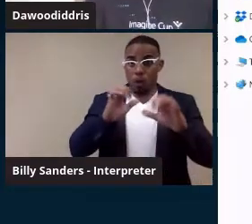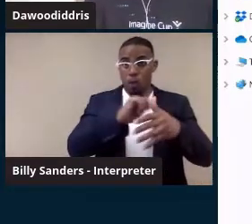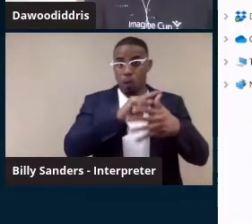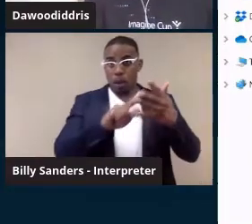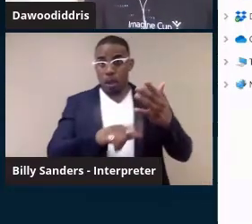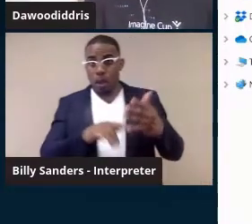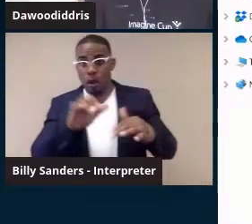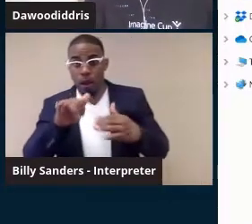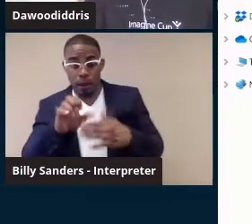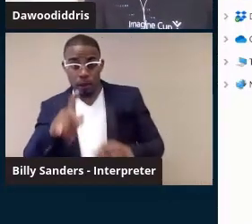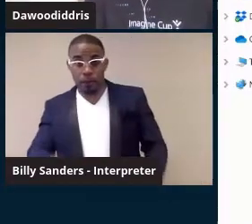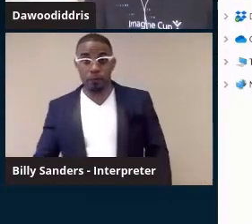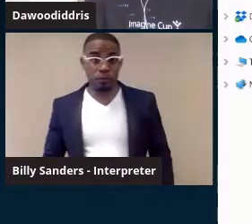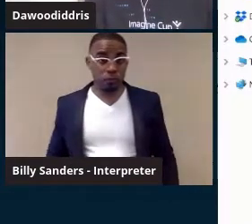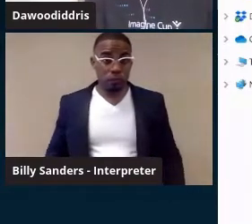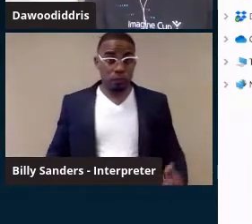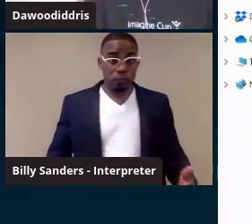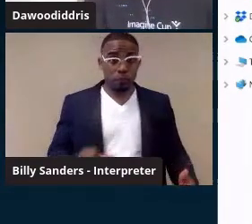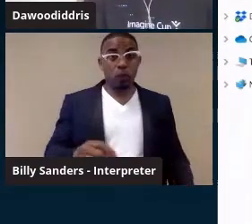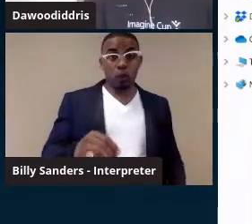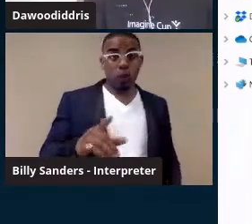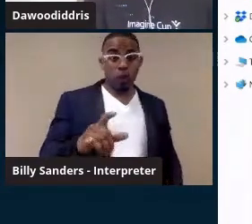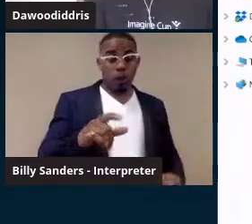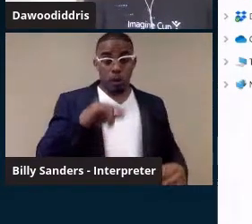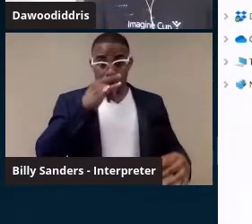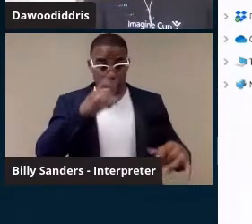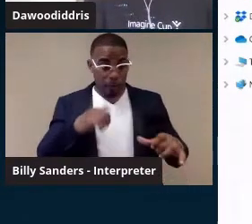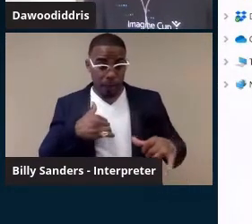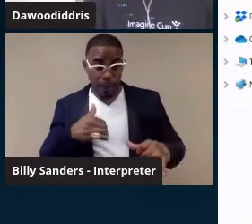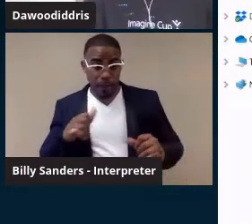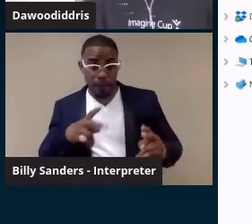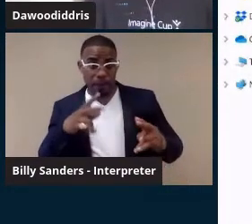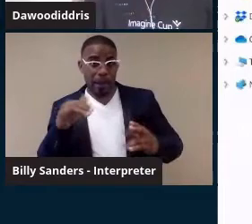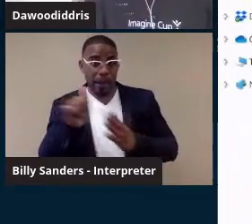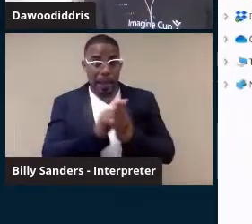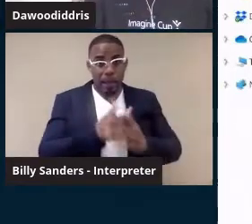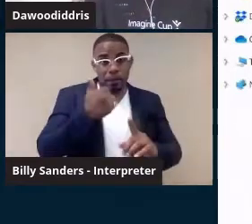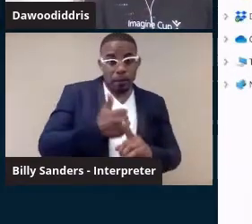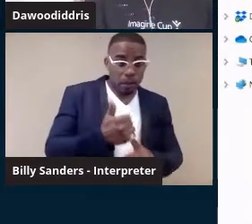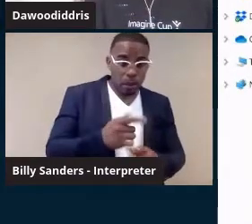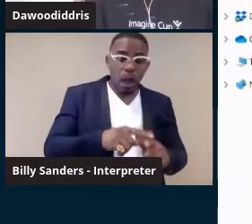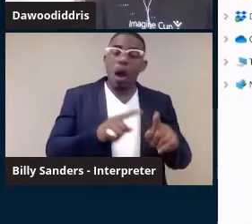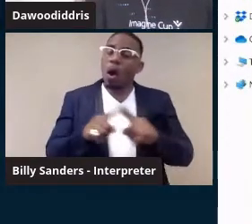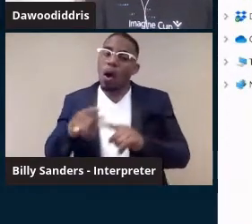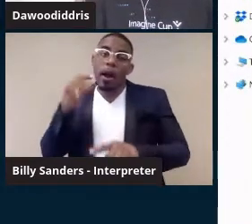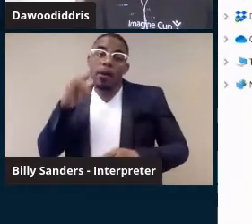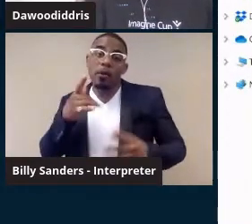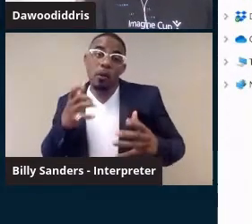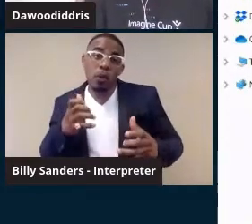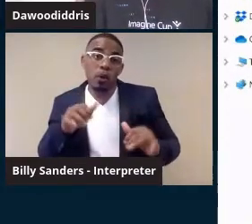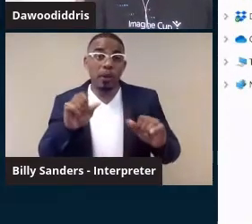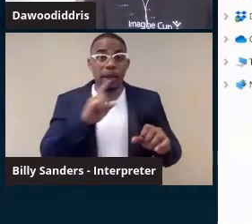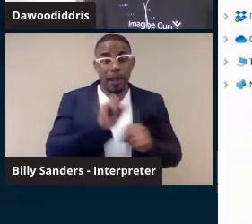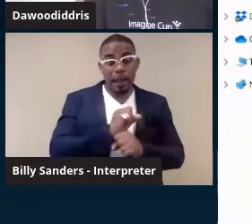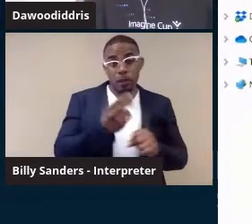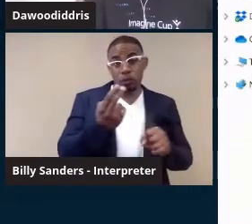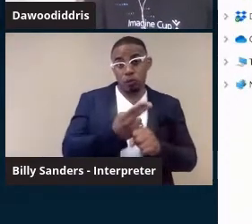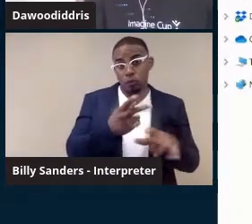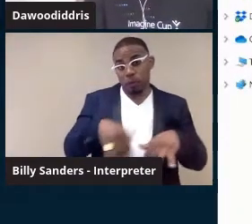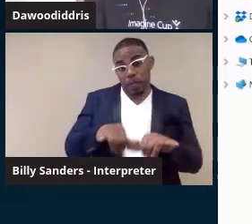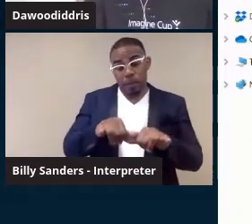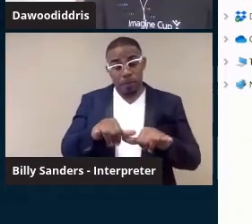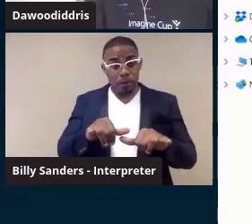your version control, your GitHub account itself. And also, if you want, you can actually install MongoDB